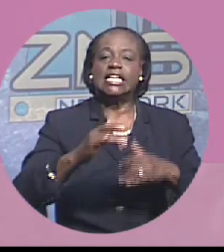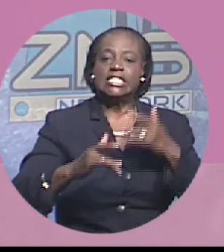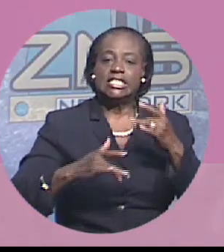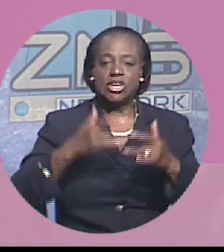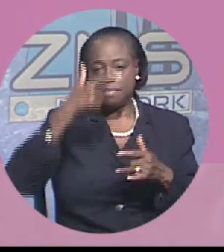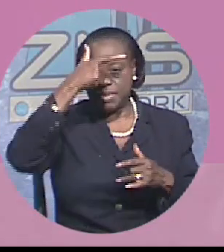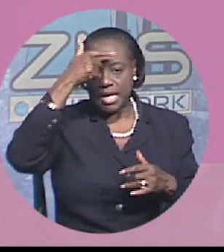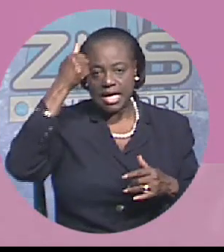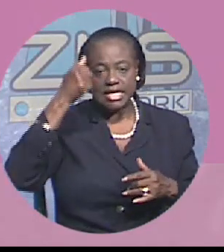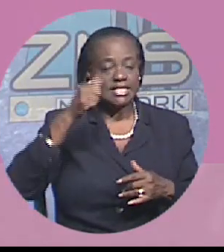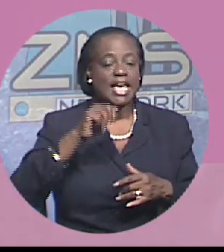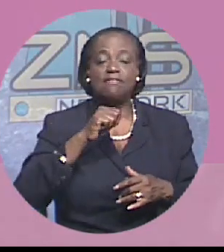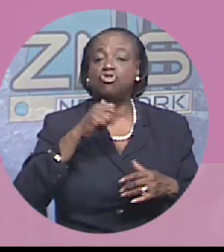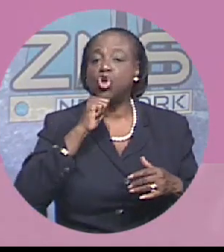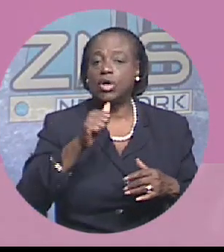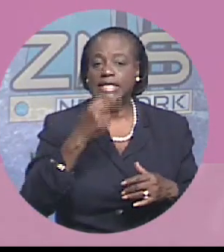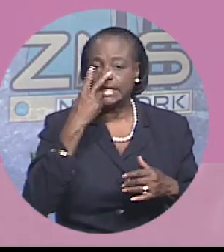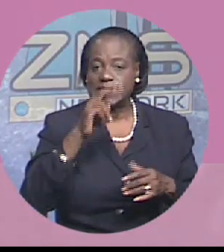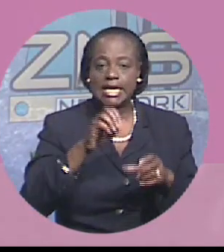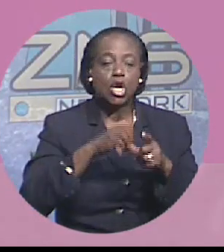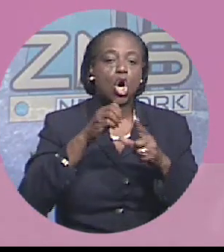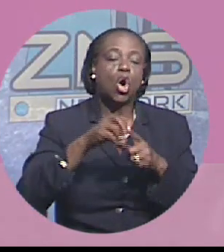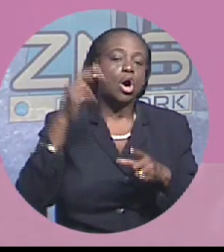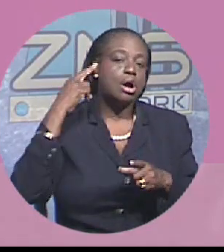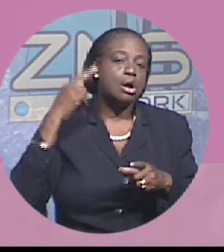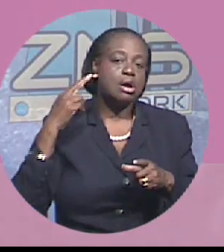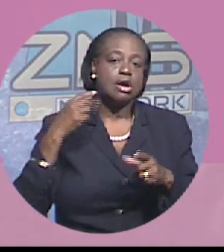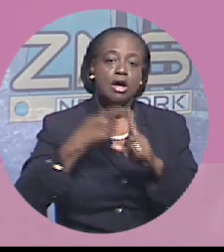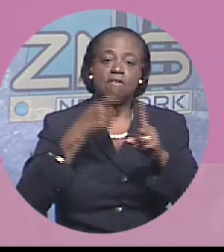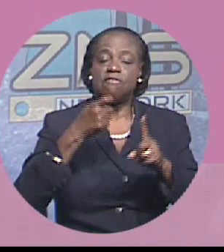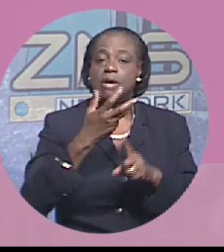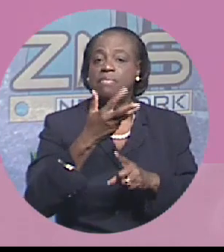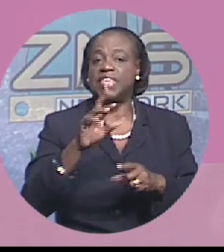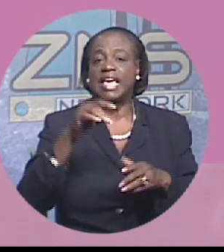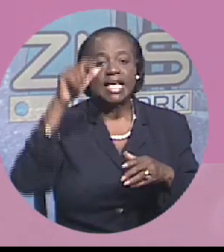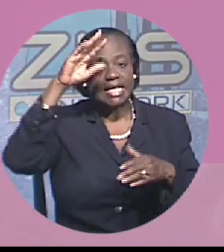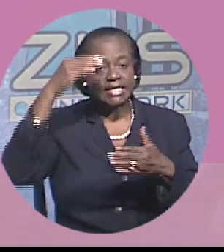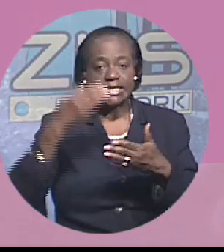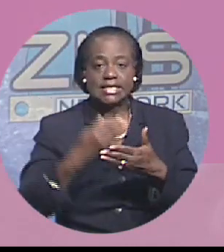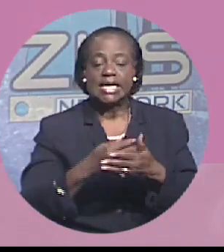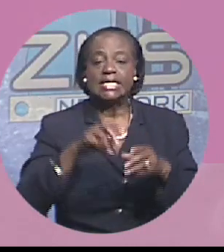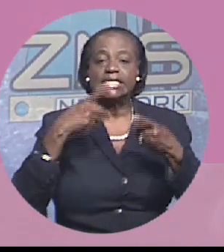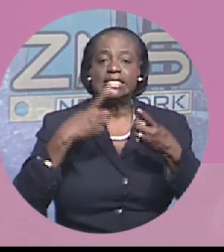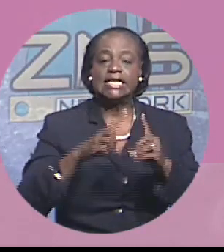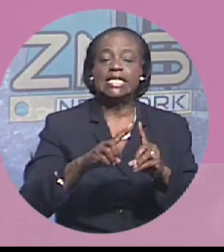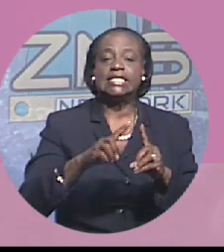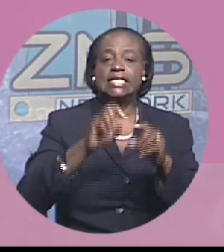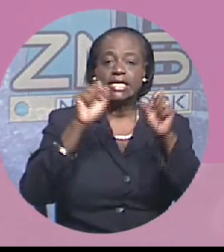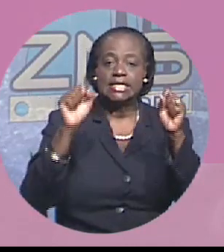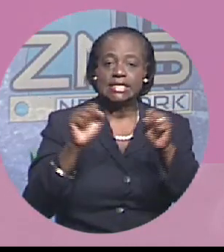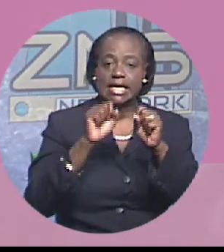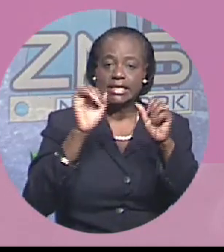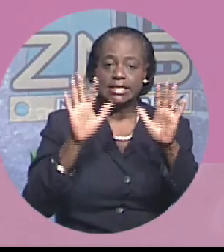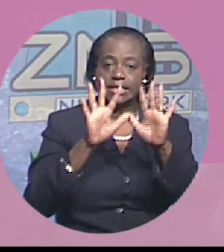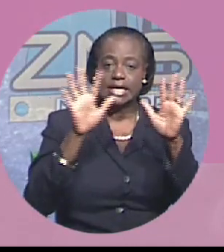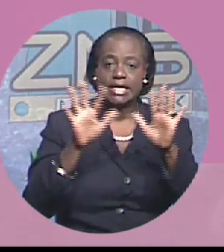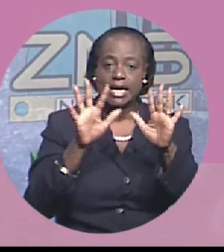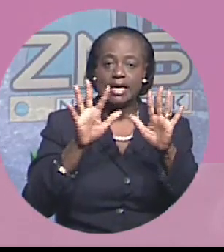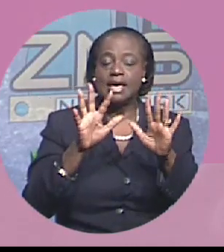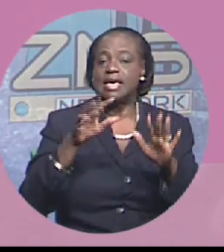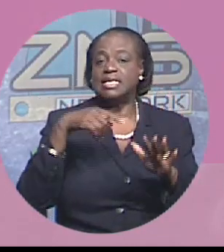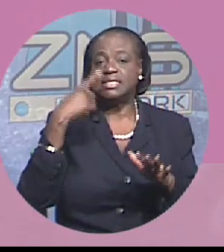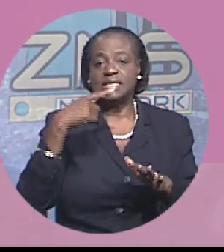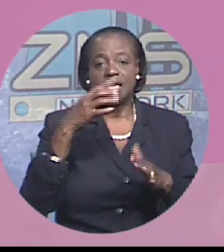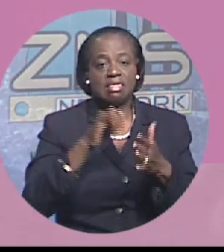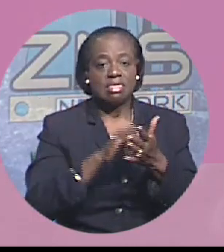him since Saturday evening. His grandmother, Karen Munning, says they have been searching for him and they even went to several police stations, but